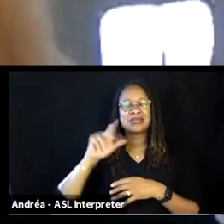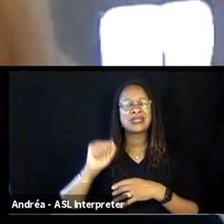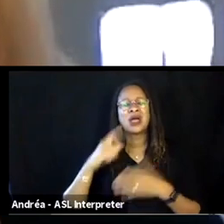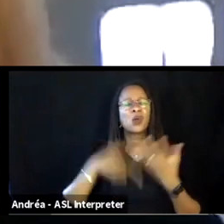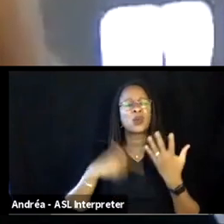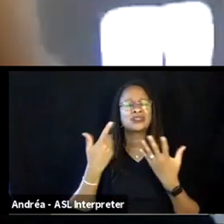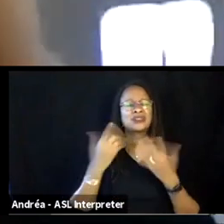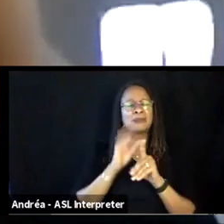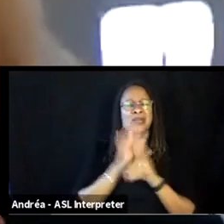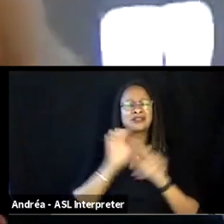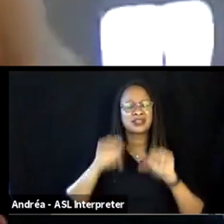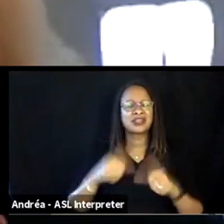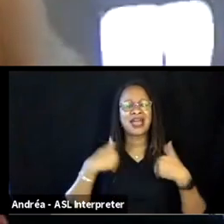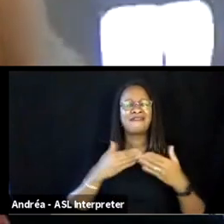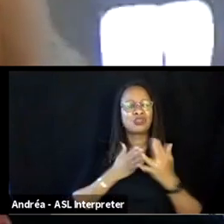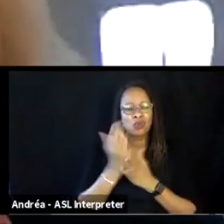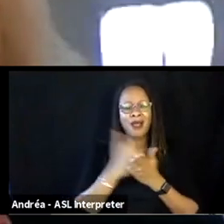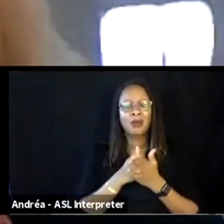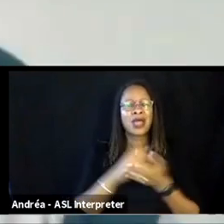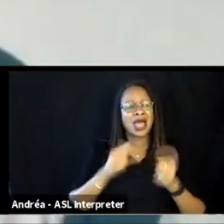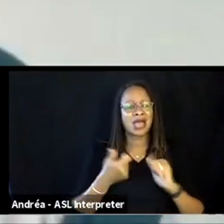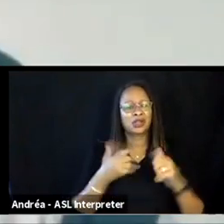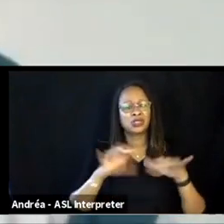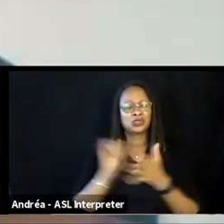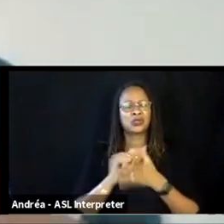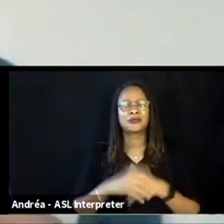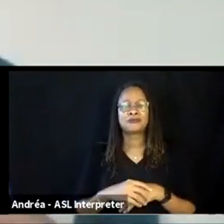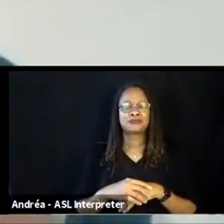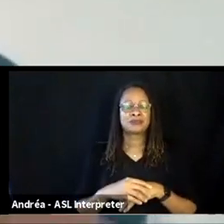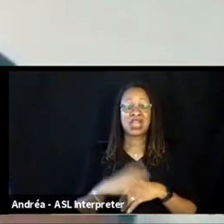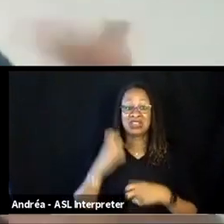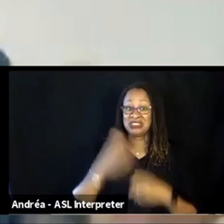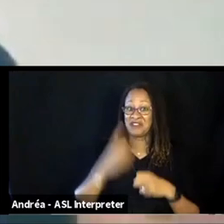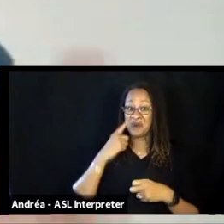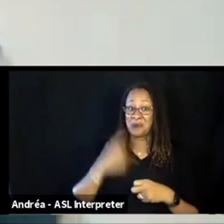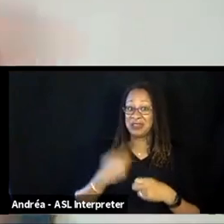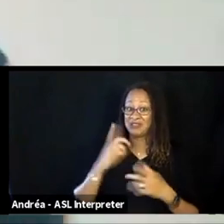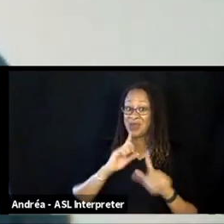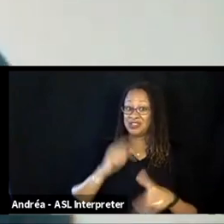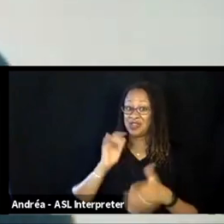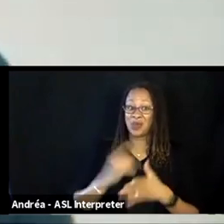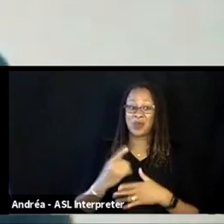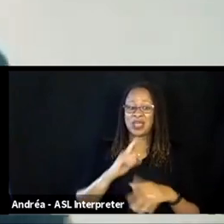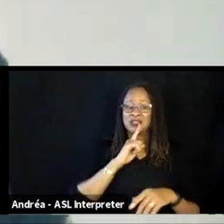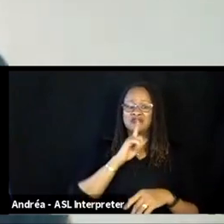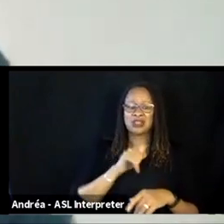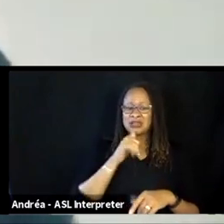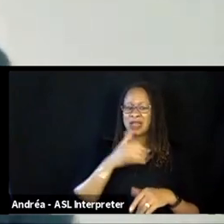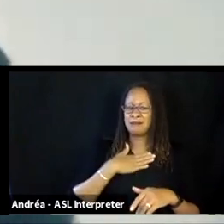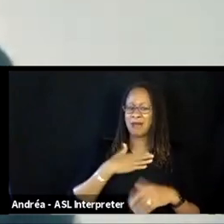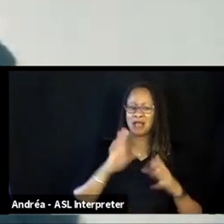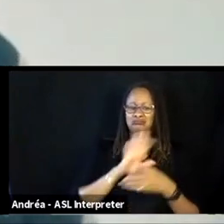throughout and how do they do that? I mean, it's difficult for me to answer that one really because it's not really my